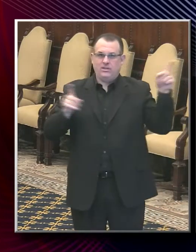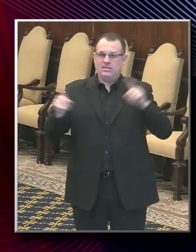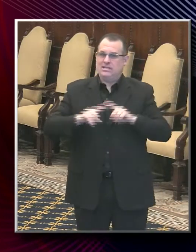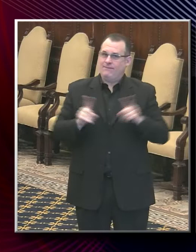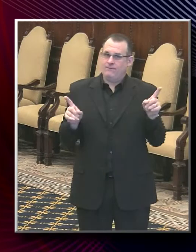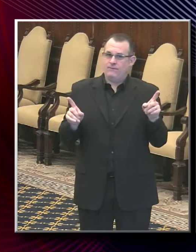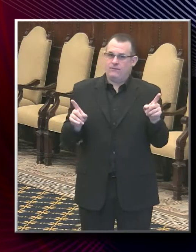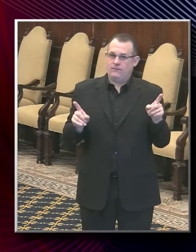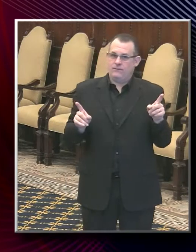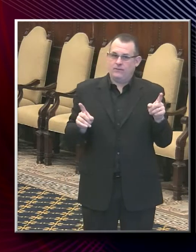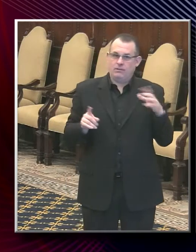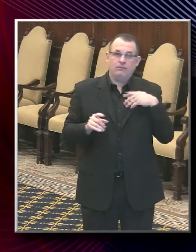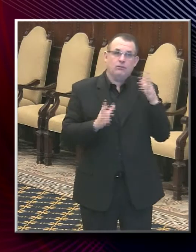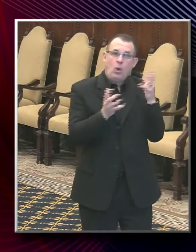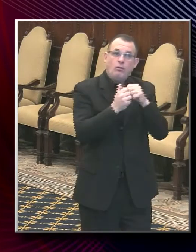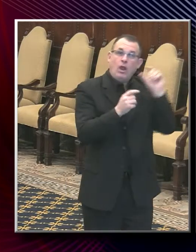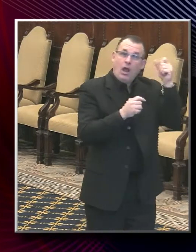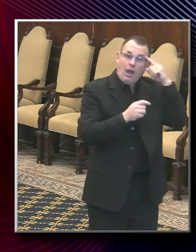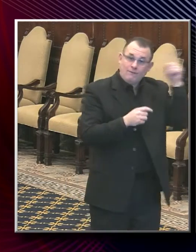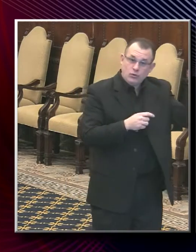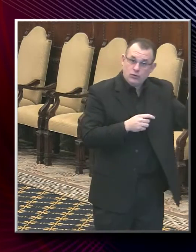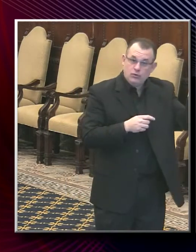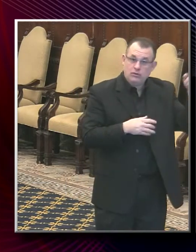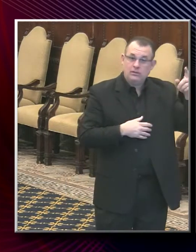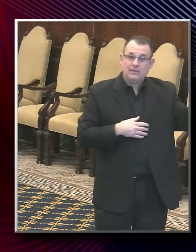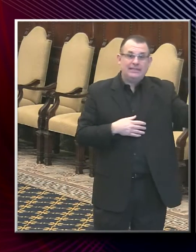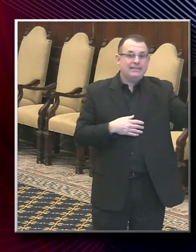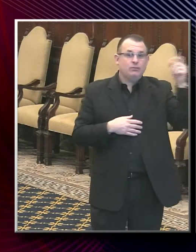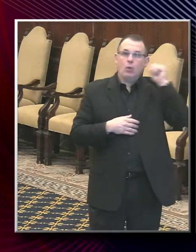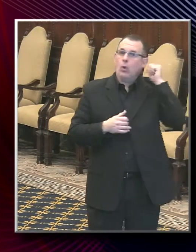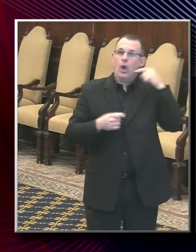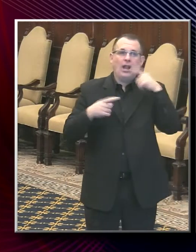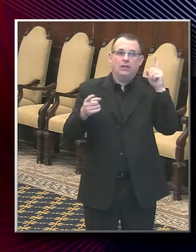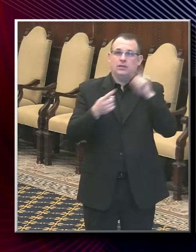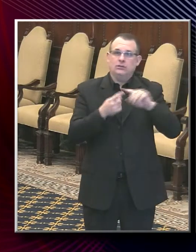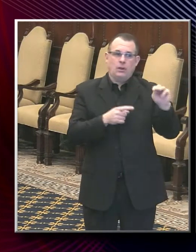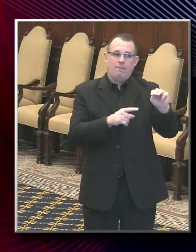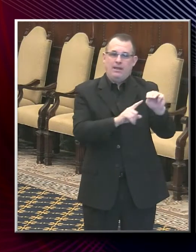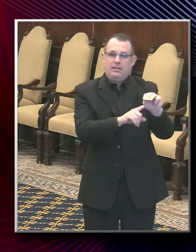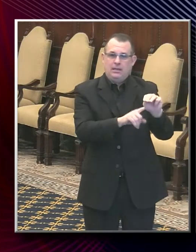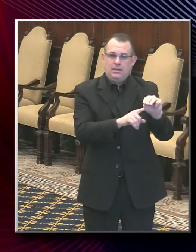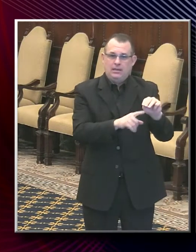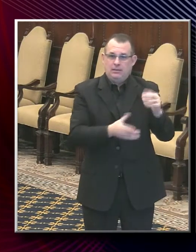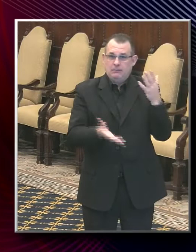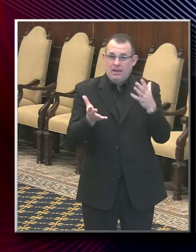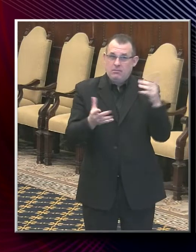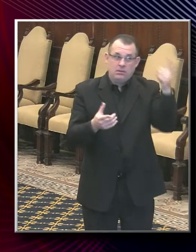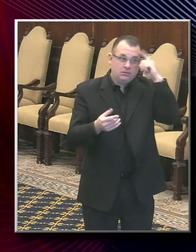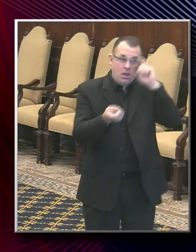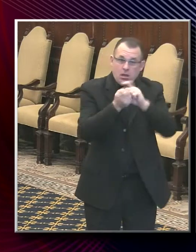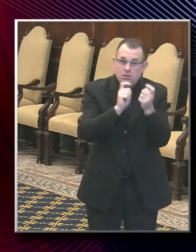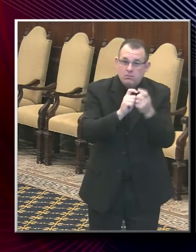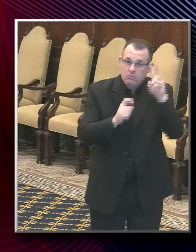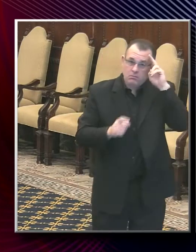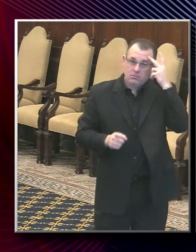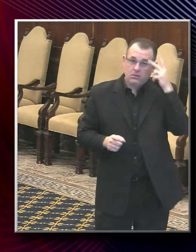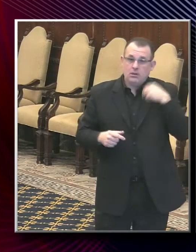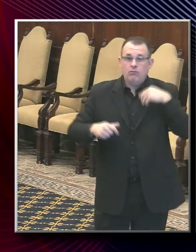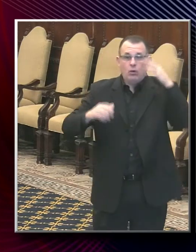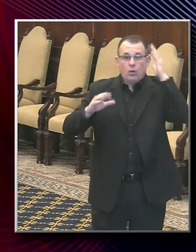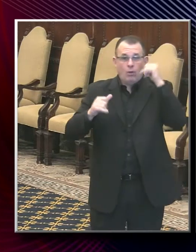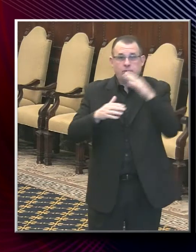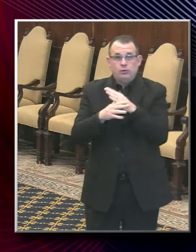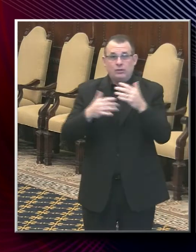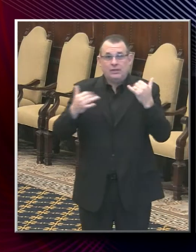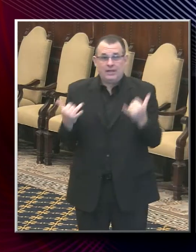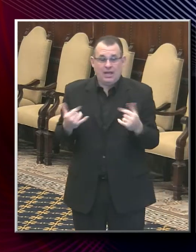He said he wasn't announcing until Monday unless that's changed. So between now and over the weekend, we'll be able to articulate our concerns. And I